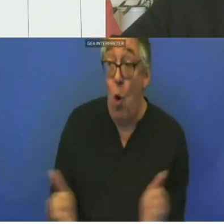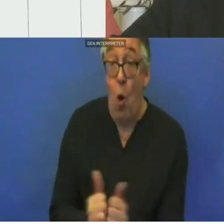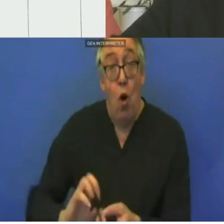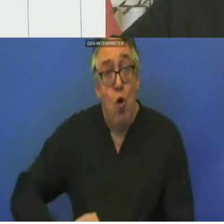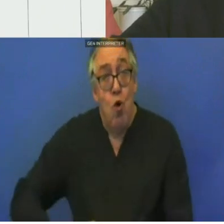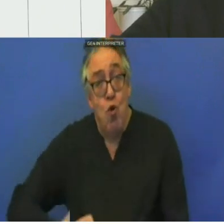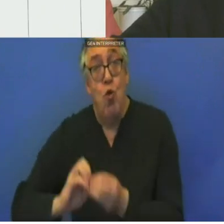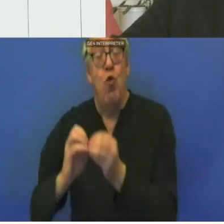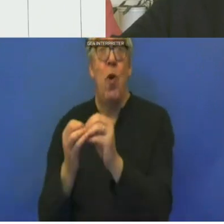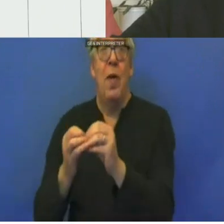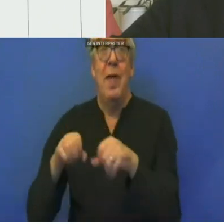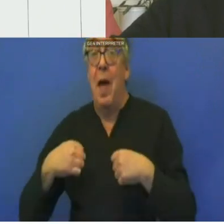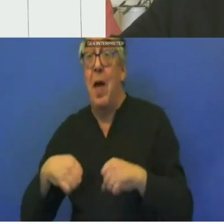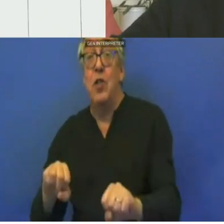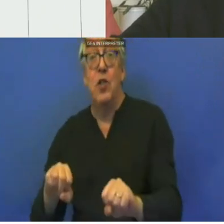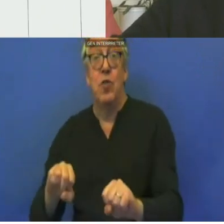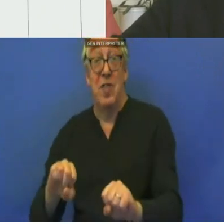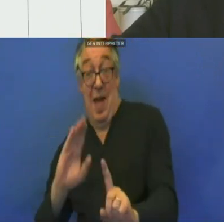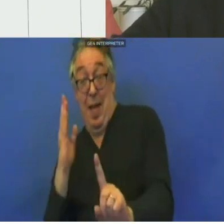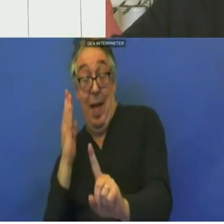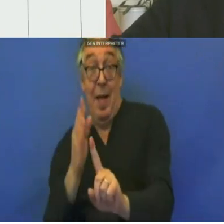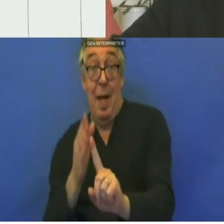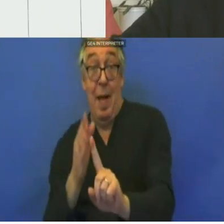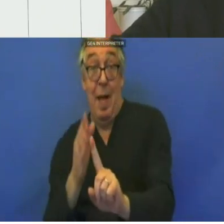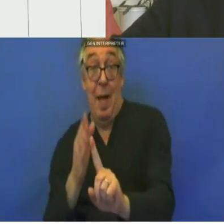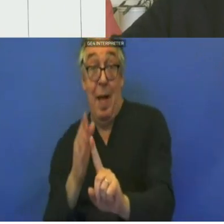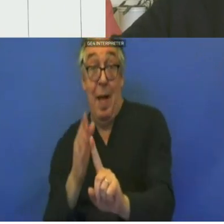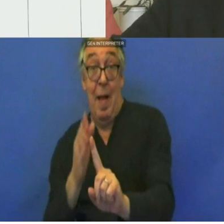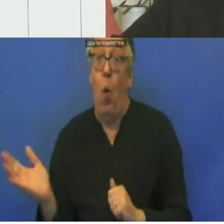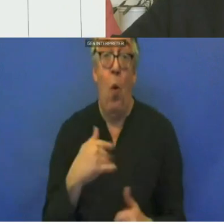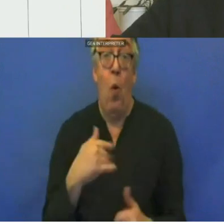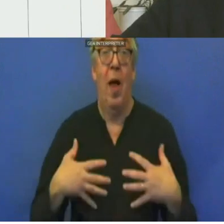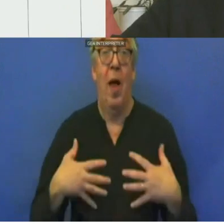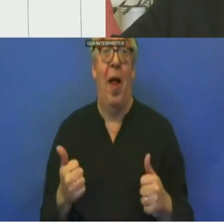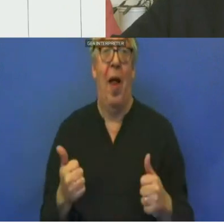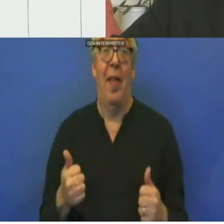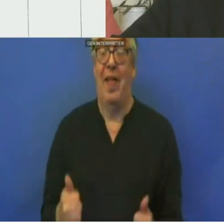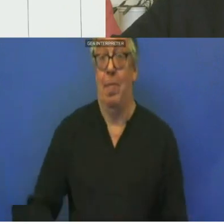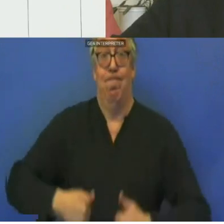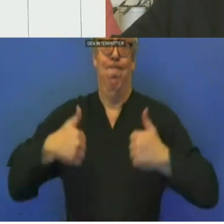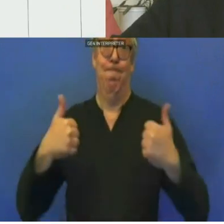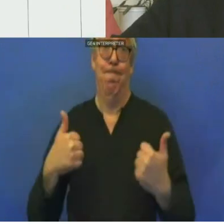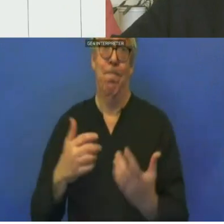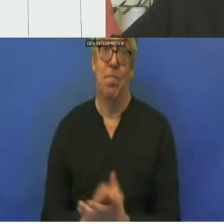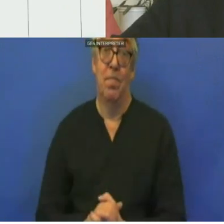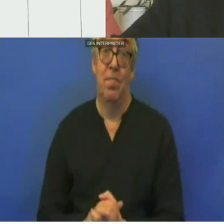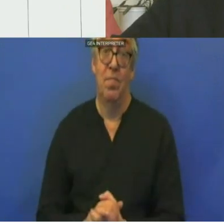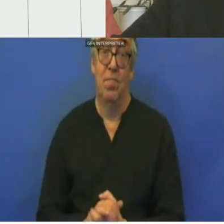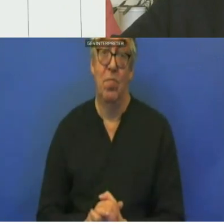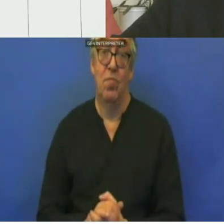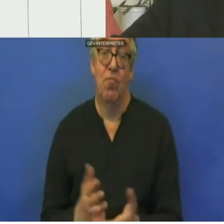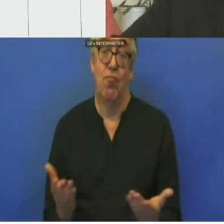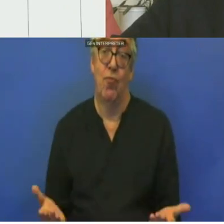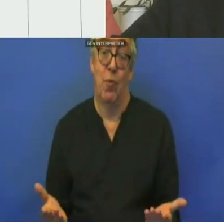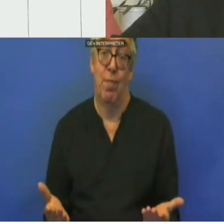better health for all. So yeah, I think if you ask me on the top of my head, these would be very the biggest